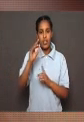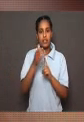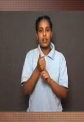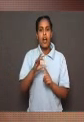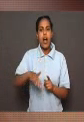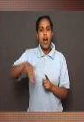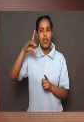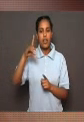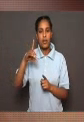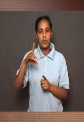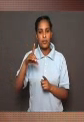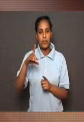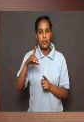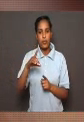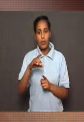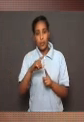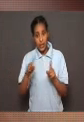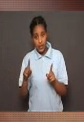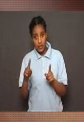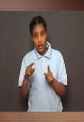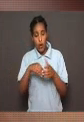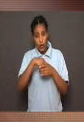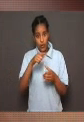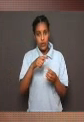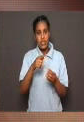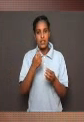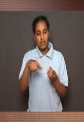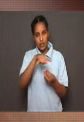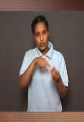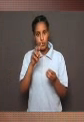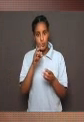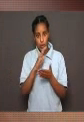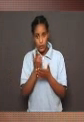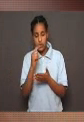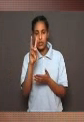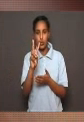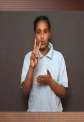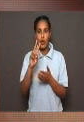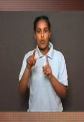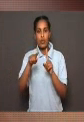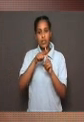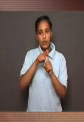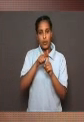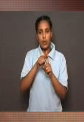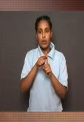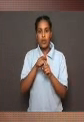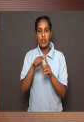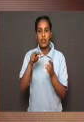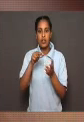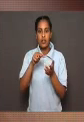is high, but away from the region between the two positively charged nuclei.